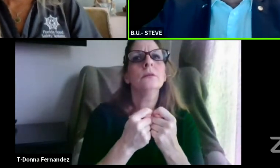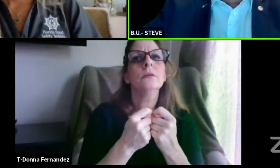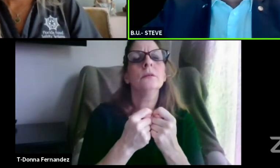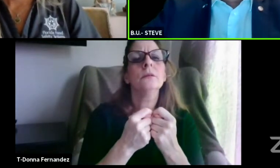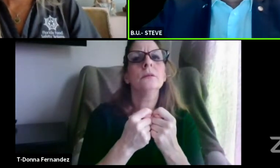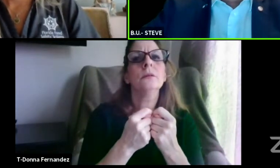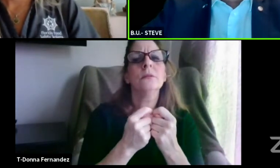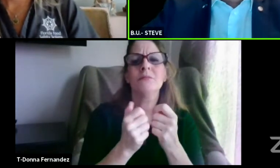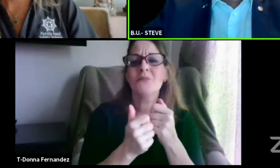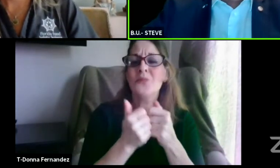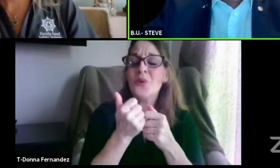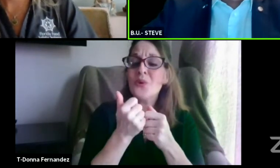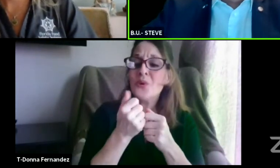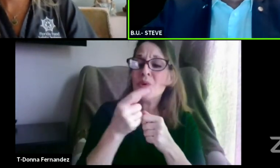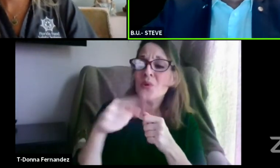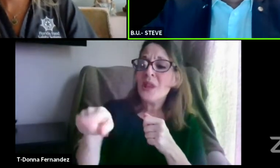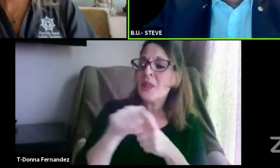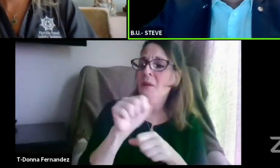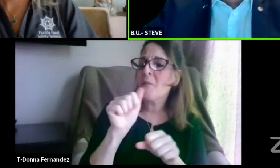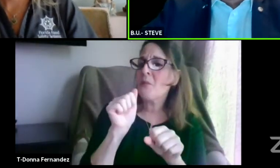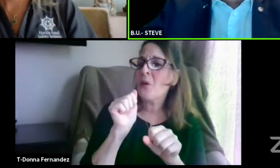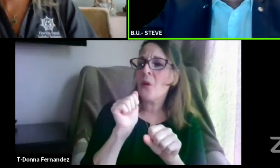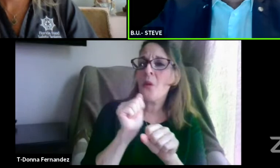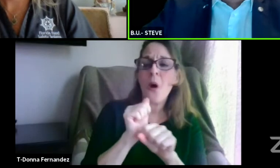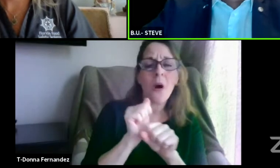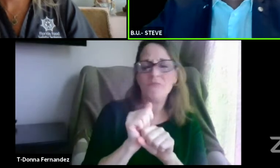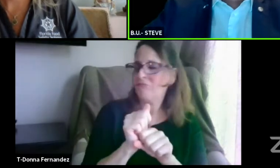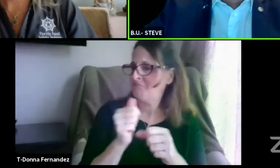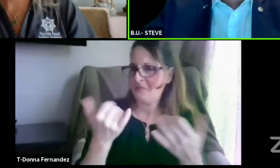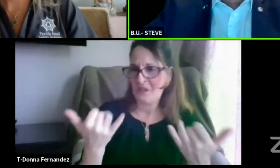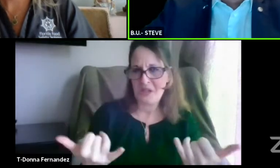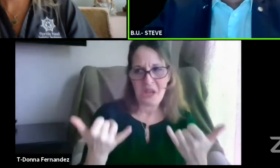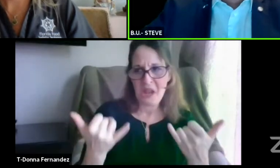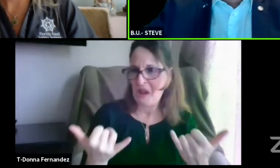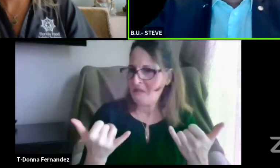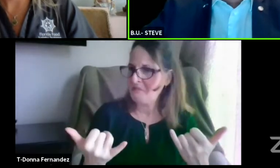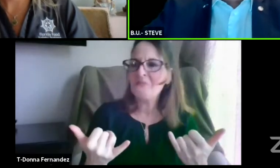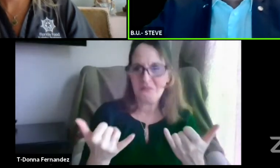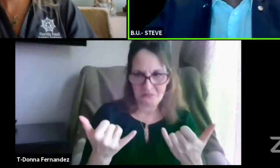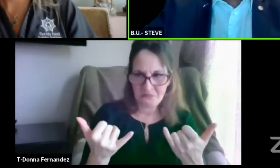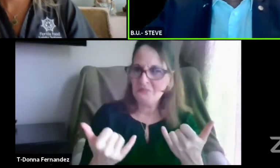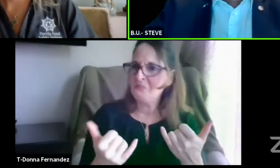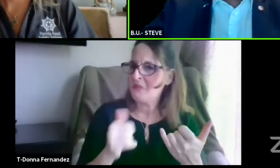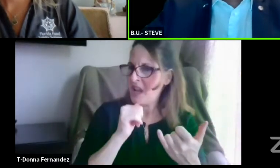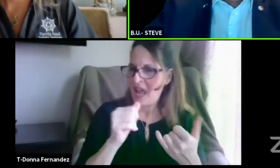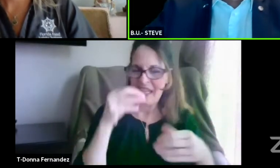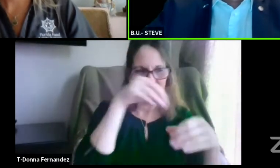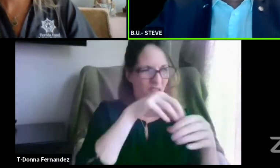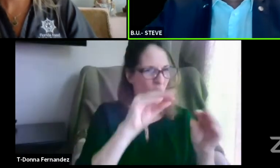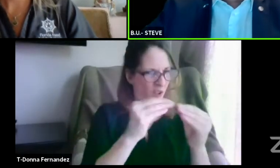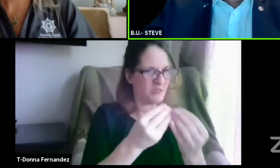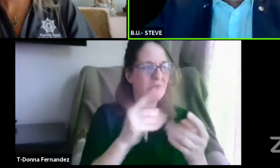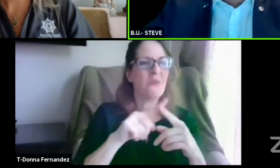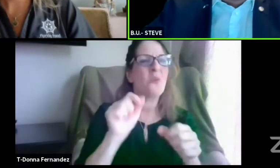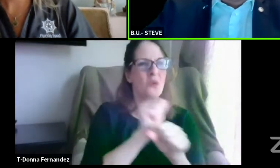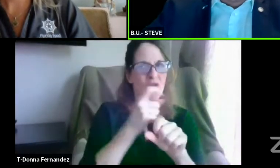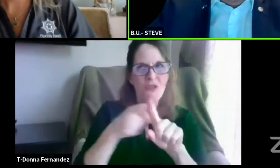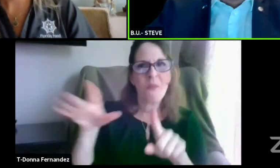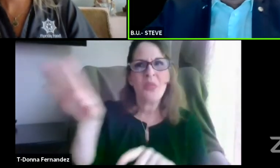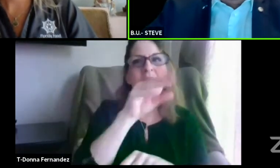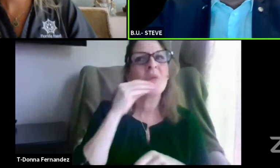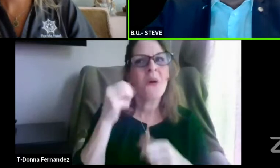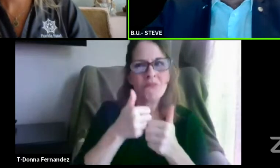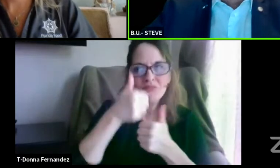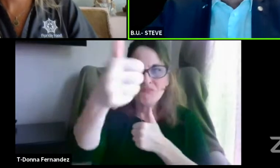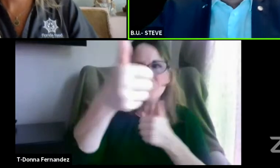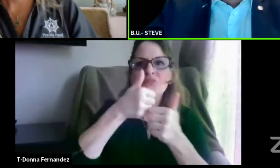of the employees that do not need to be physically in the office, they're working remotely. But our retail branch teams throughout the state of Florida